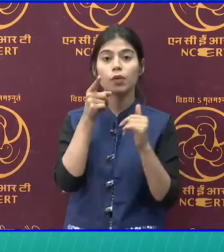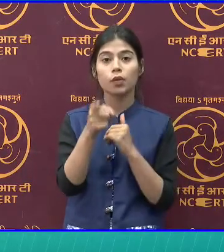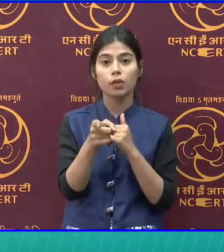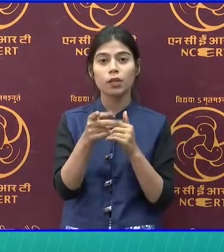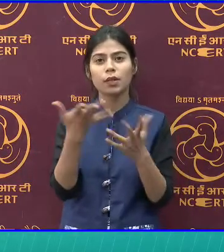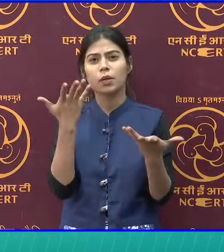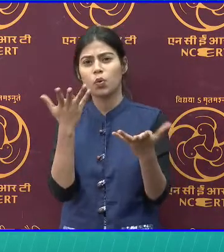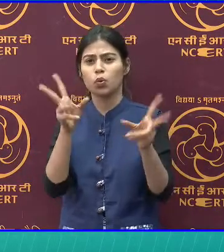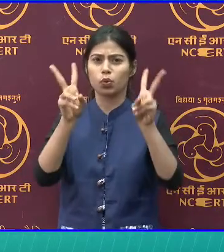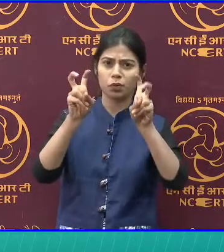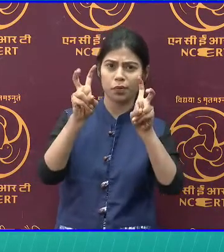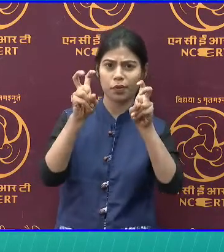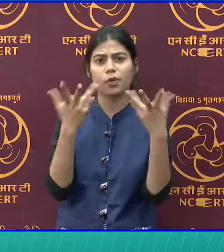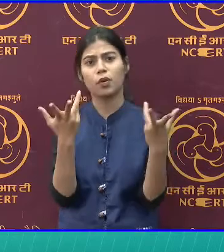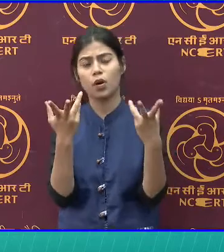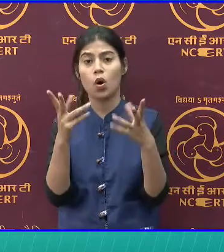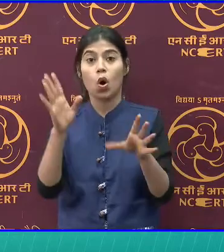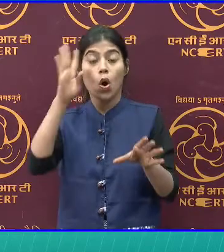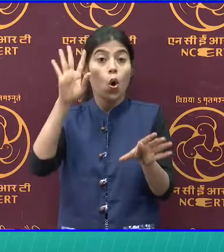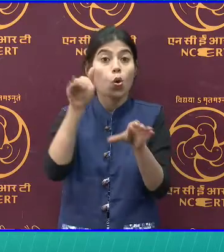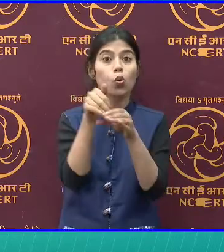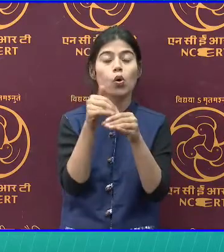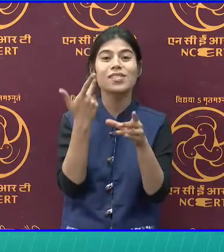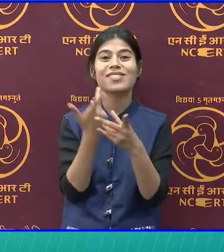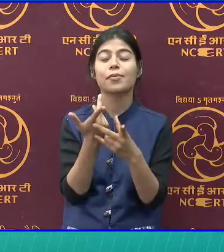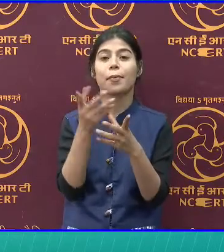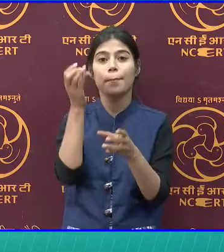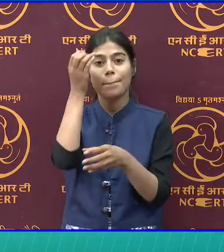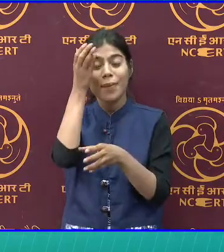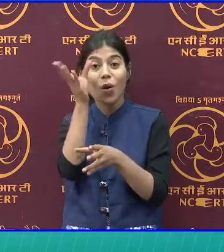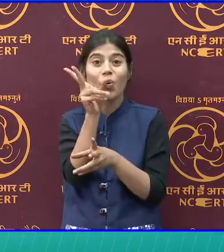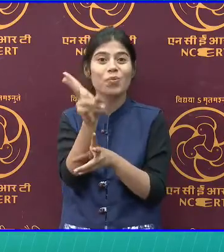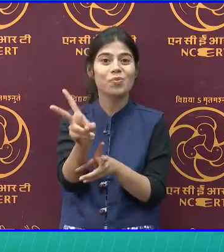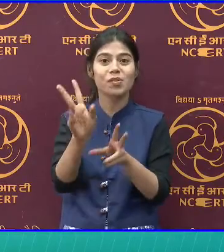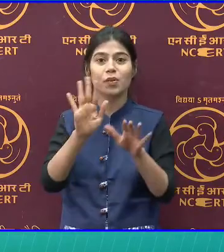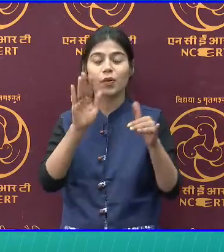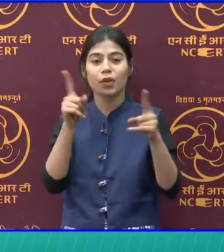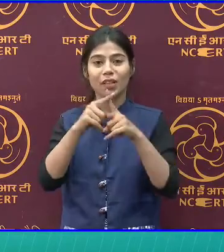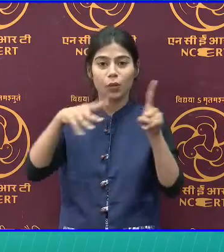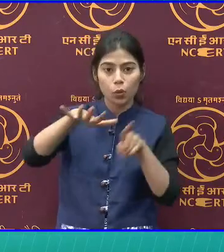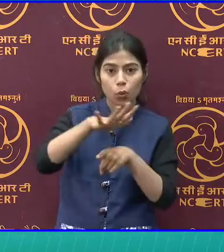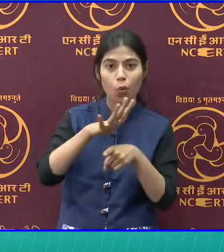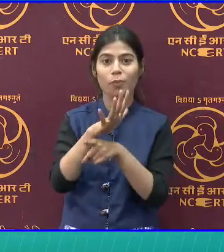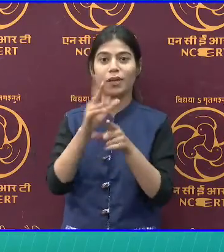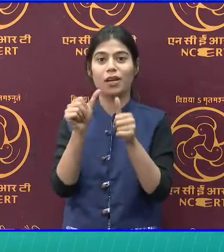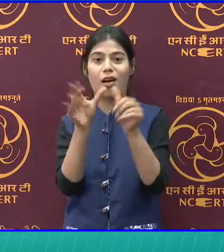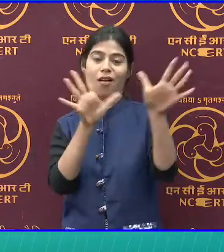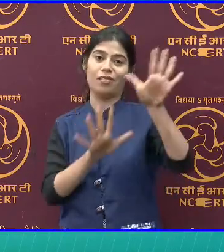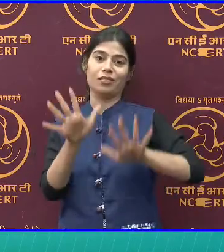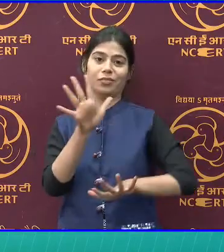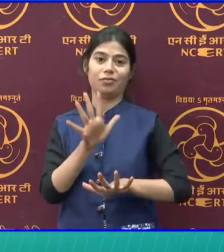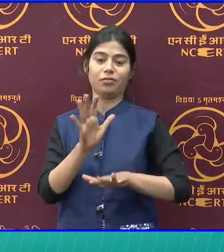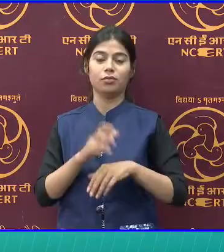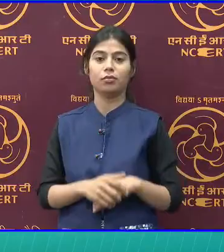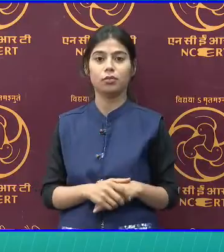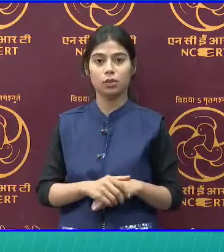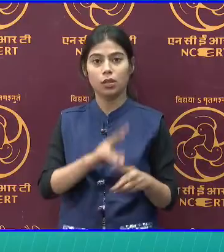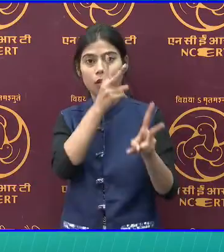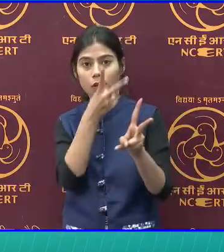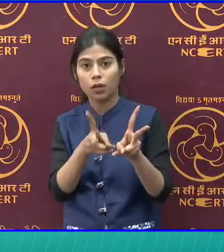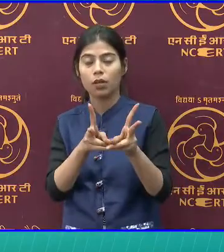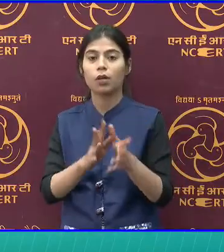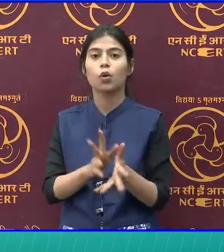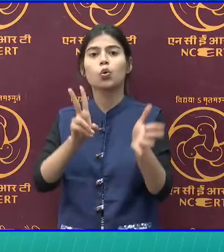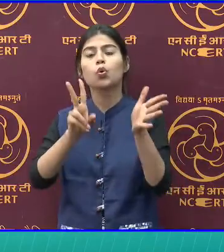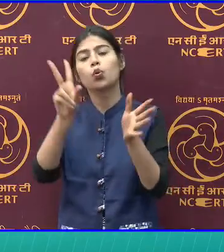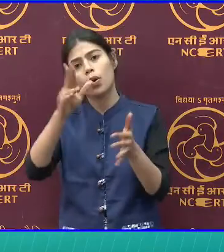you are learning the concept of economic activity, don't look at only the monetary value and economic activity, and there are many